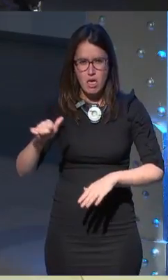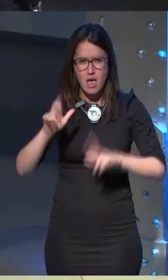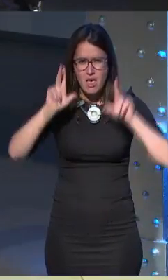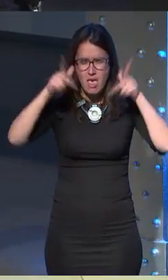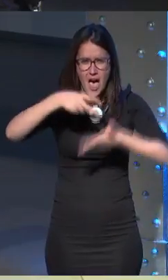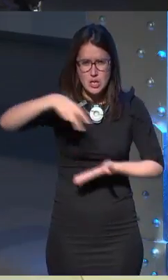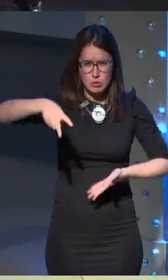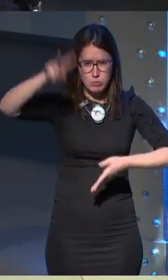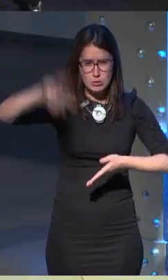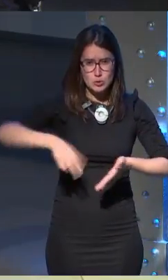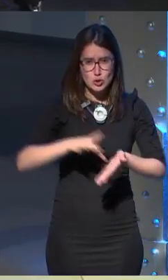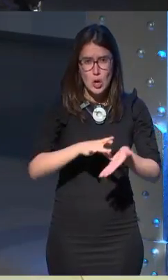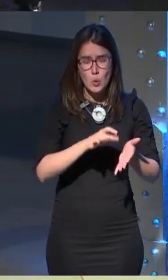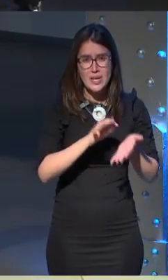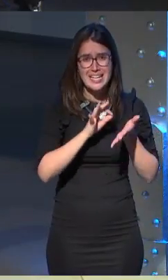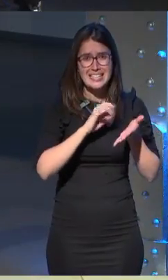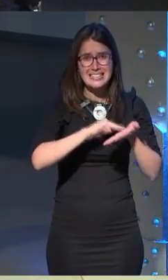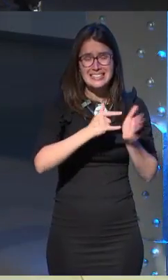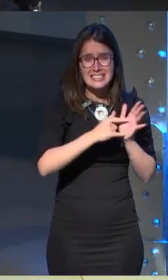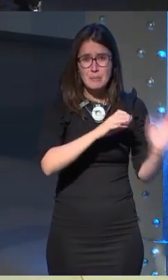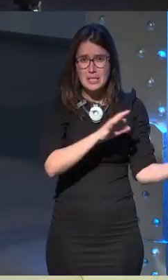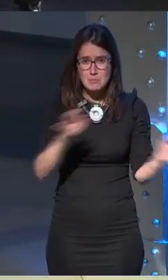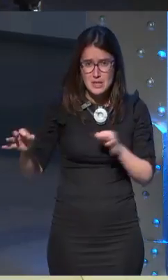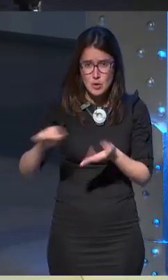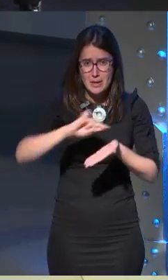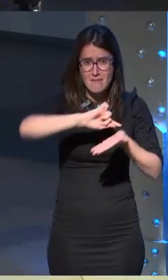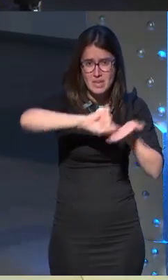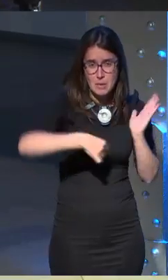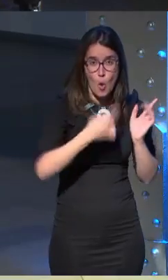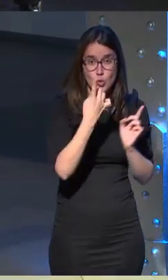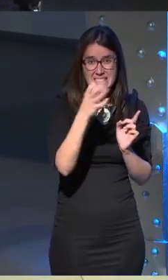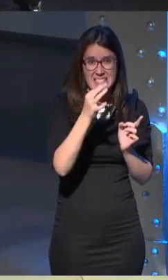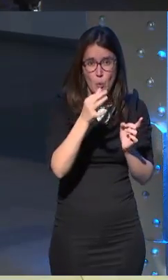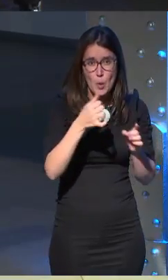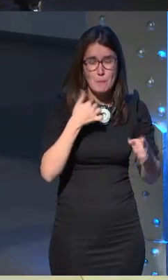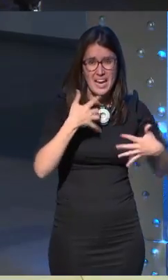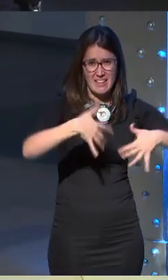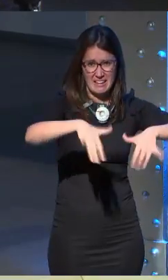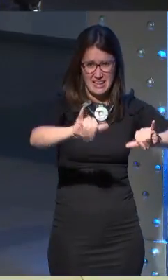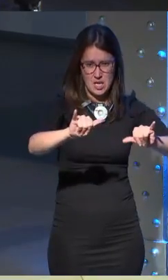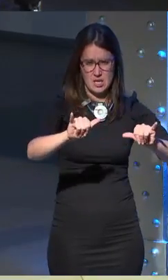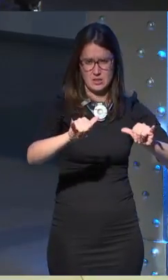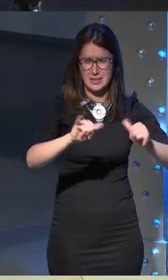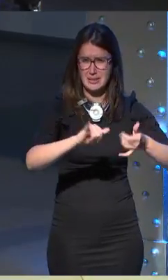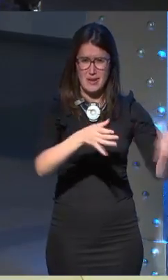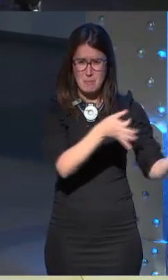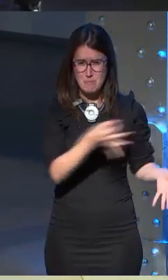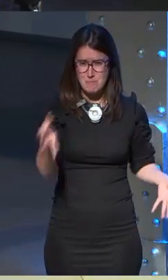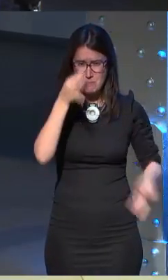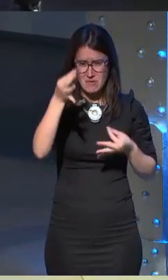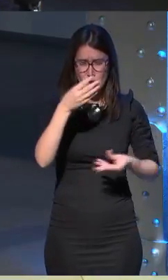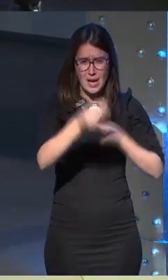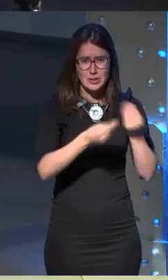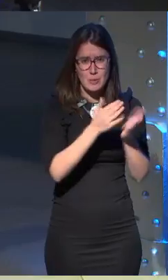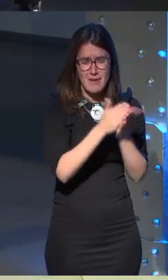Scott Kelly is an astronaut because he's got a specific system to sign copies where he